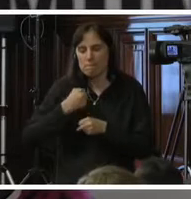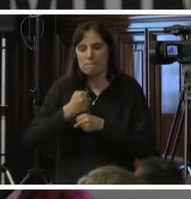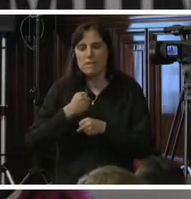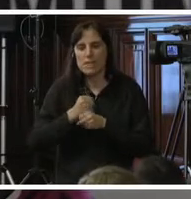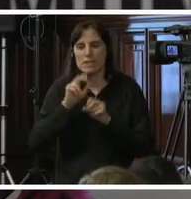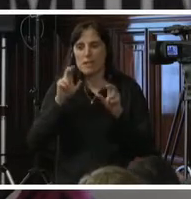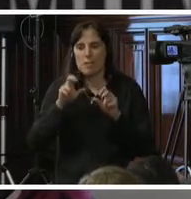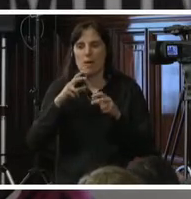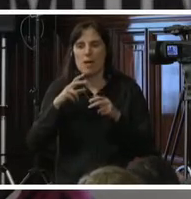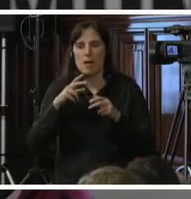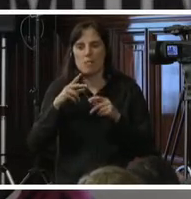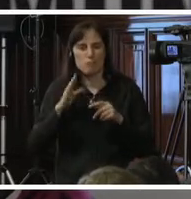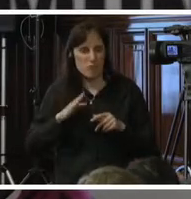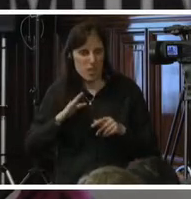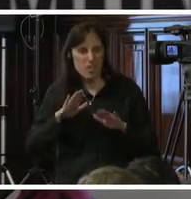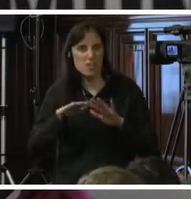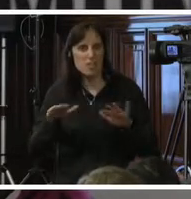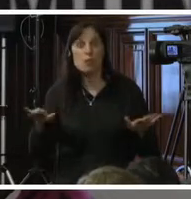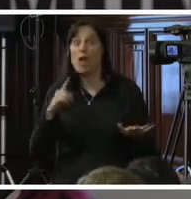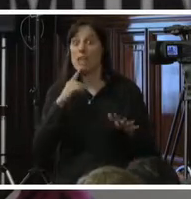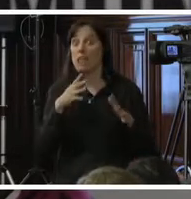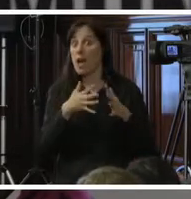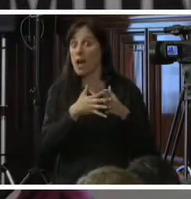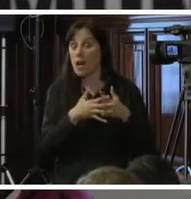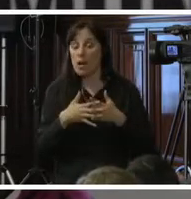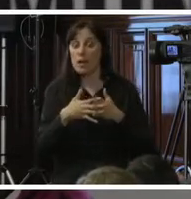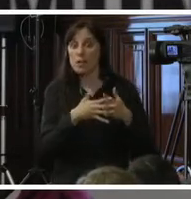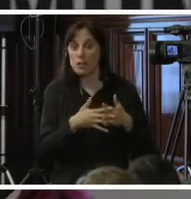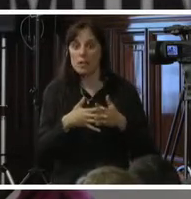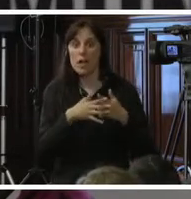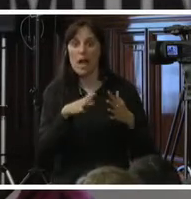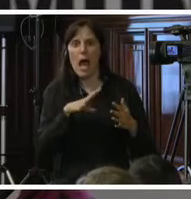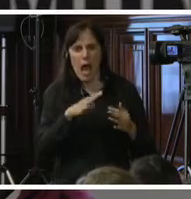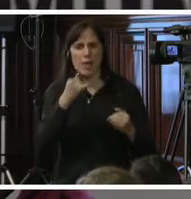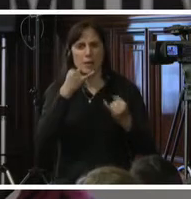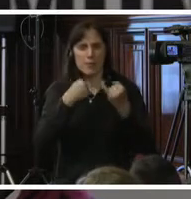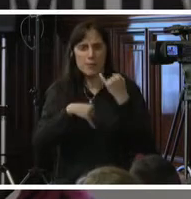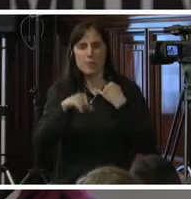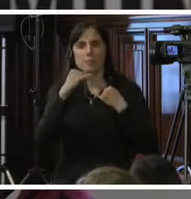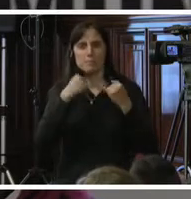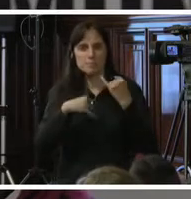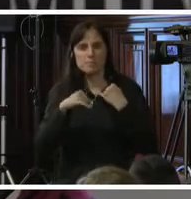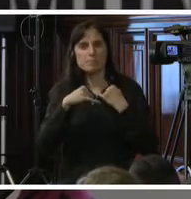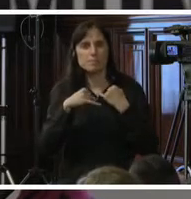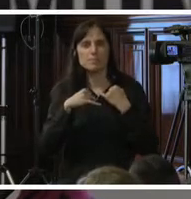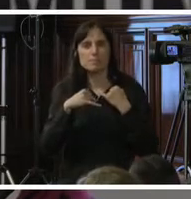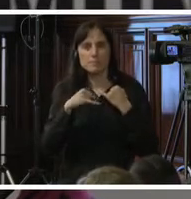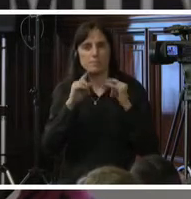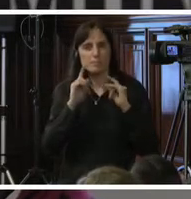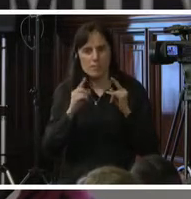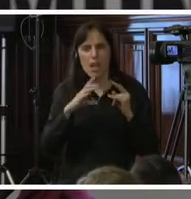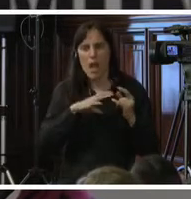United States used to produce and data and grade respective countries. Not that they